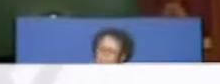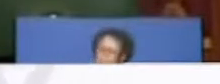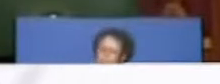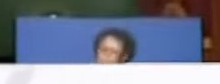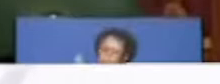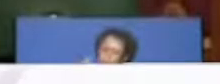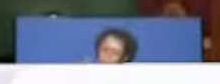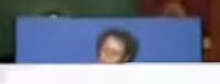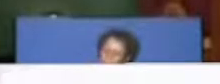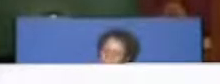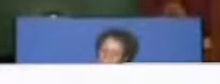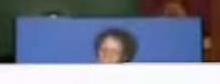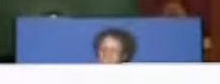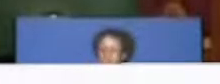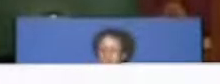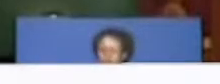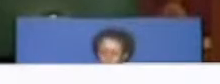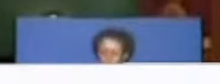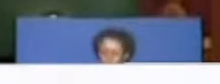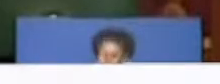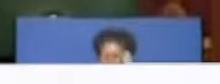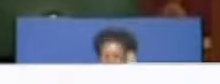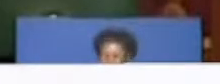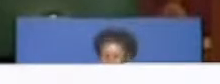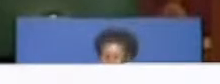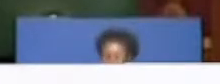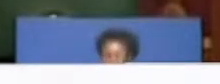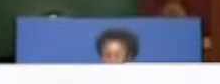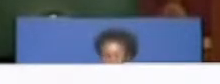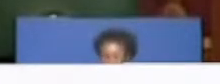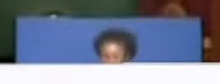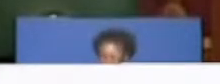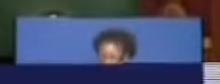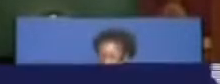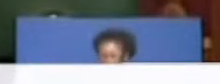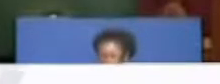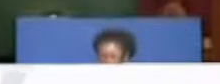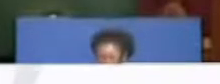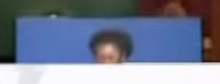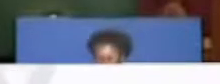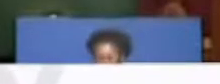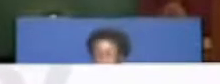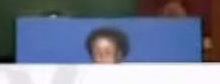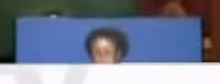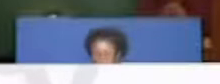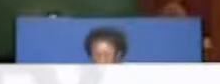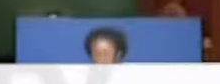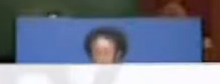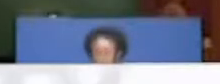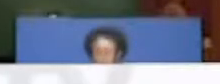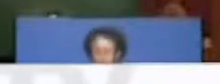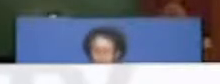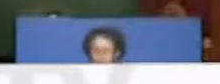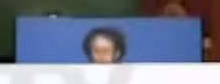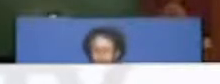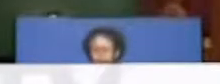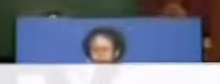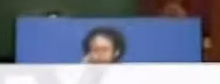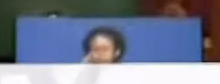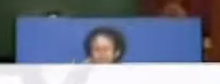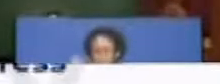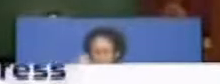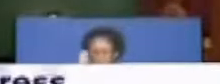COVID innovations in the area of health have propelled us to a place where Kenya can become a destination for